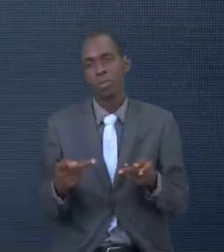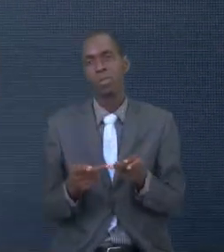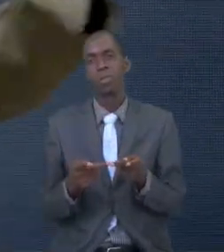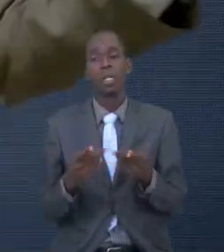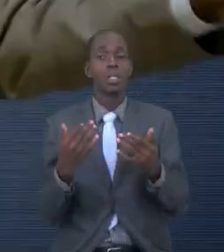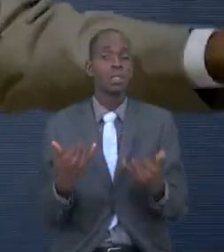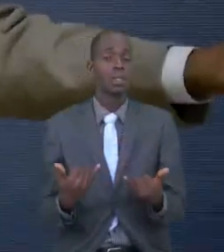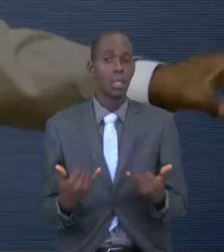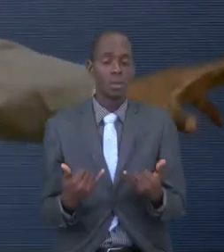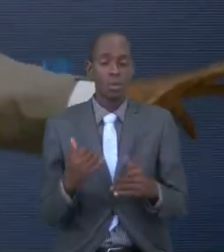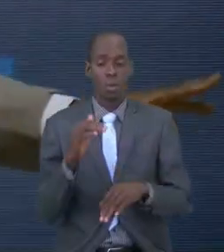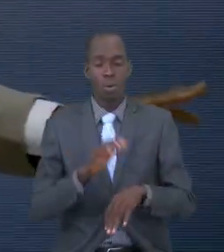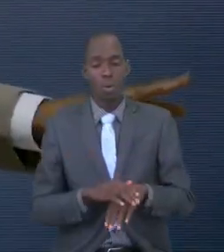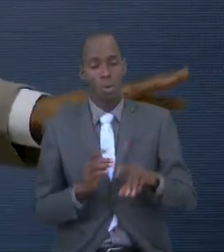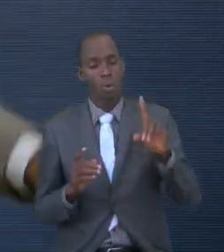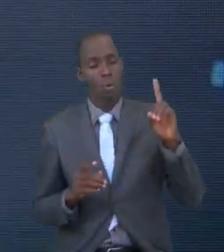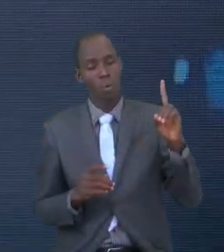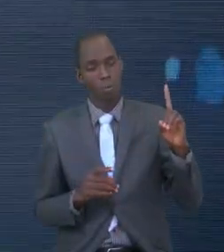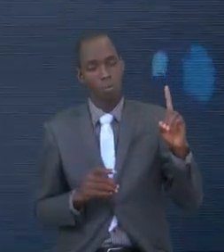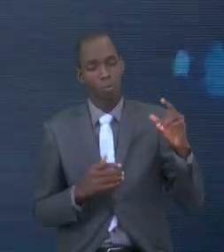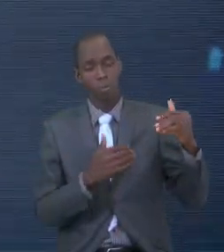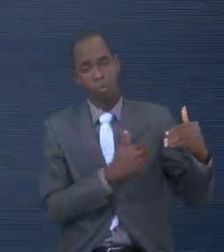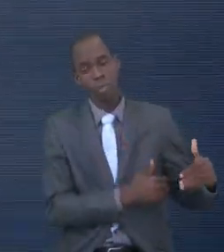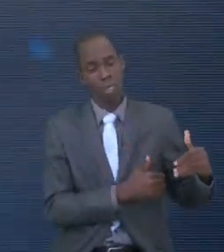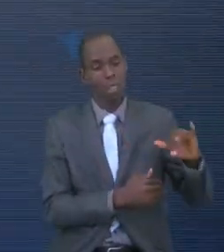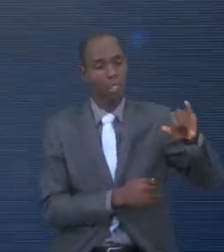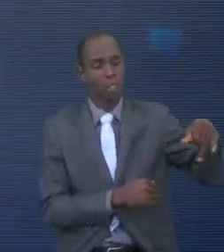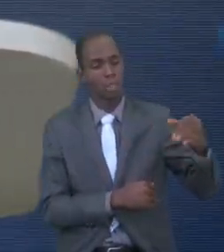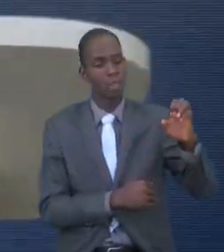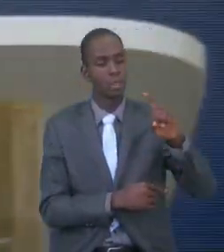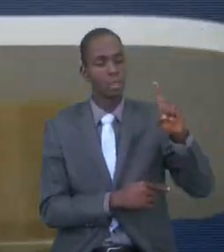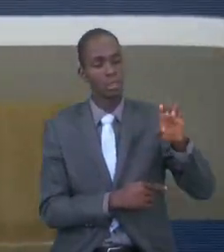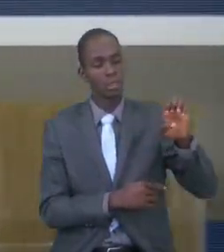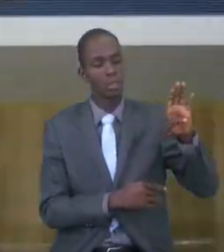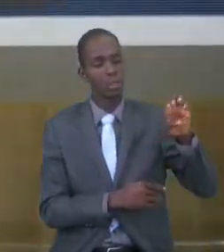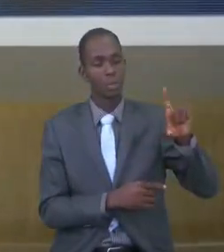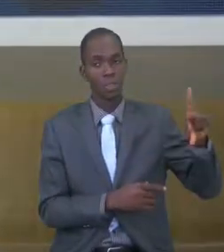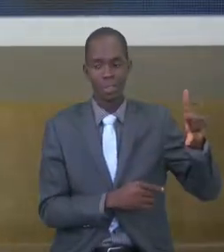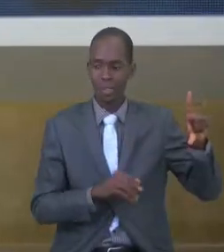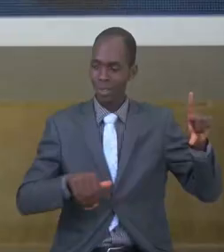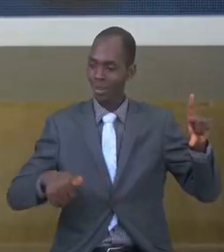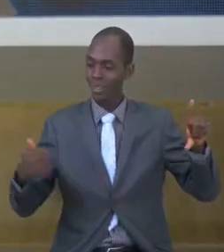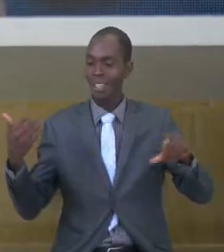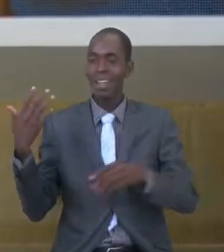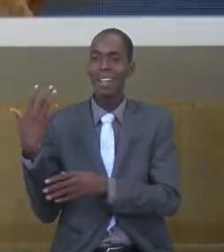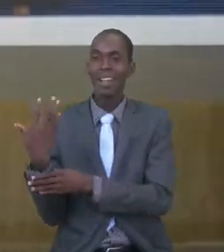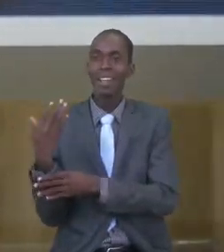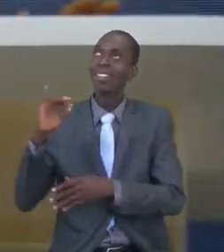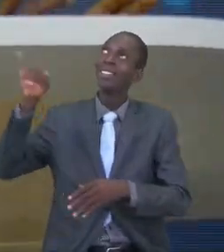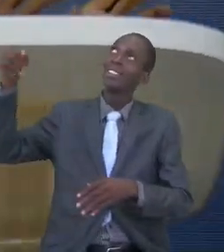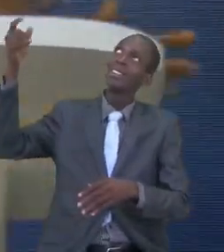the one hand, Jezebel. On the other hand, Jehovah. And